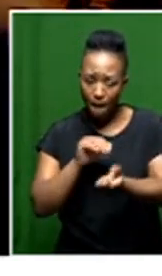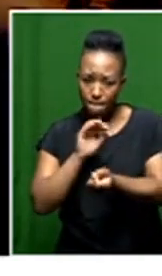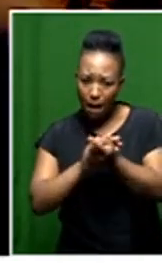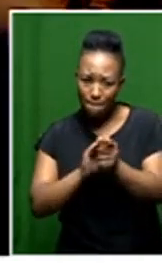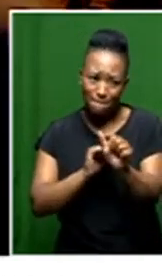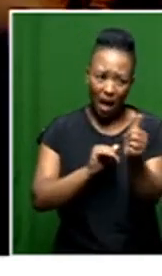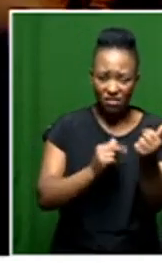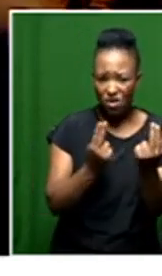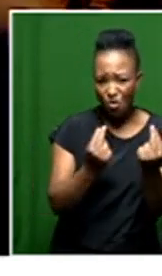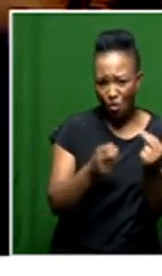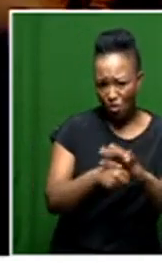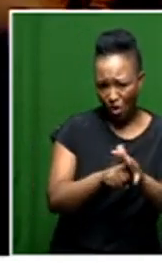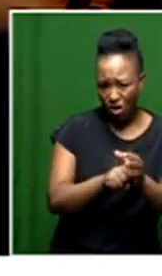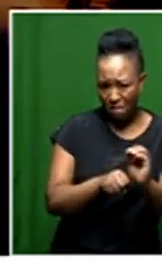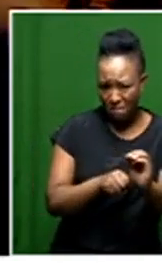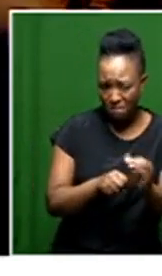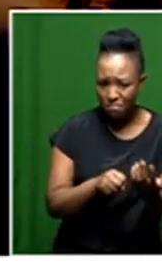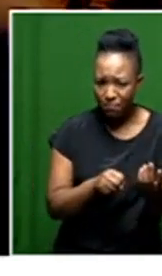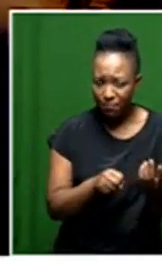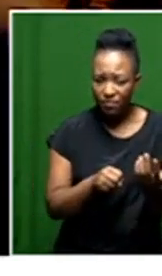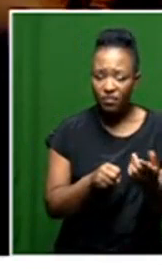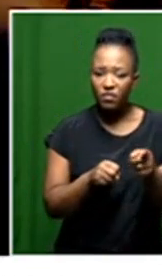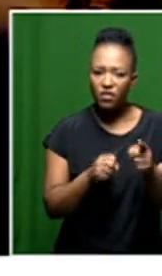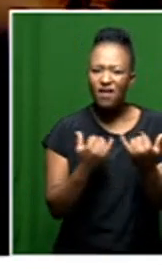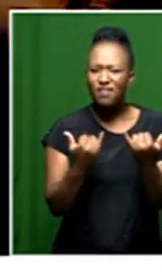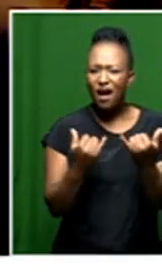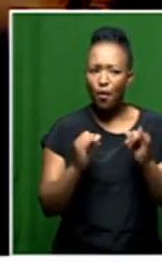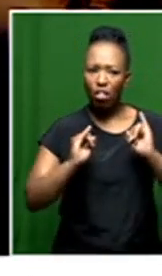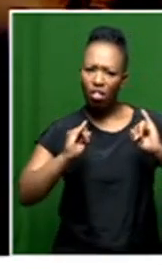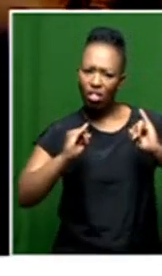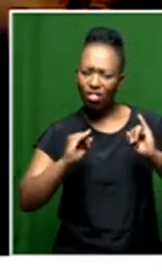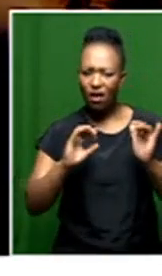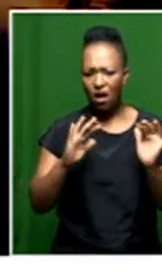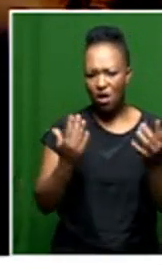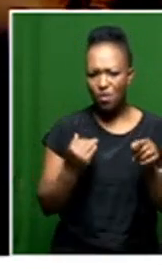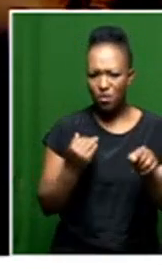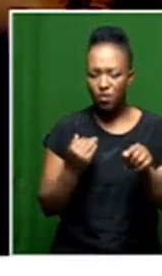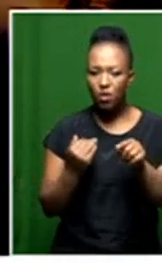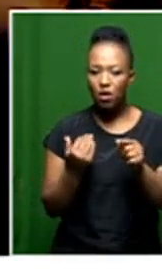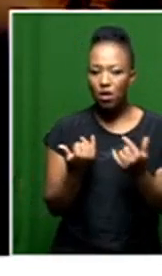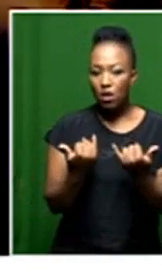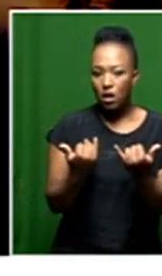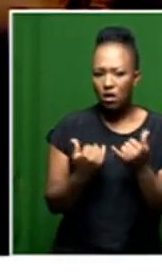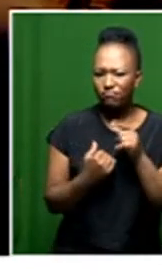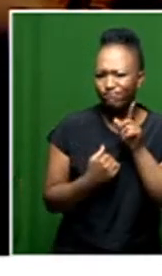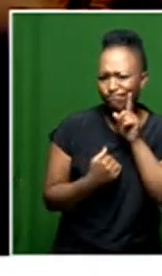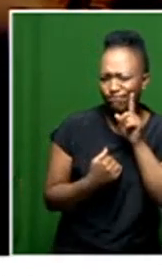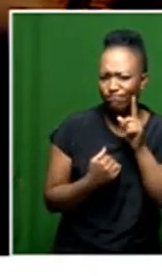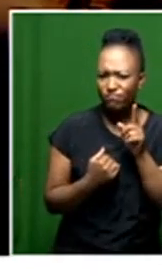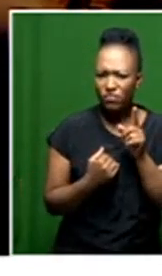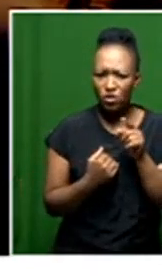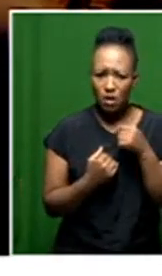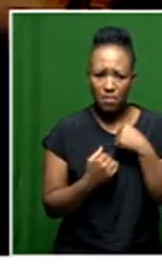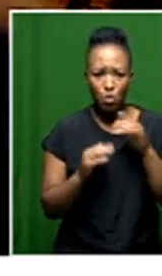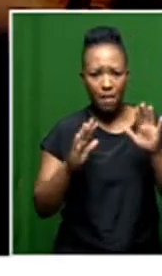terms of variants? And how potent are they at this point? Because this is where we start to ask, should we